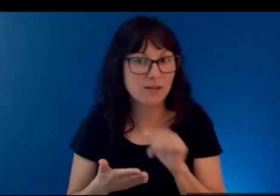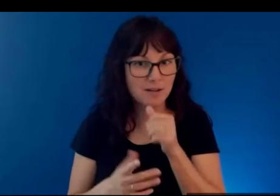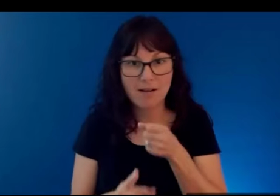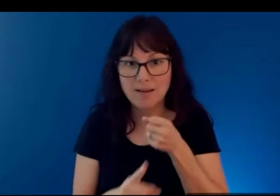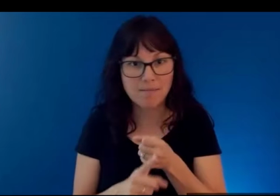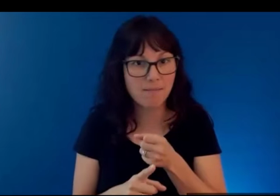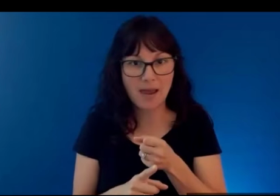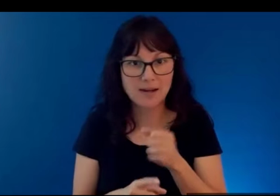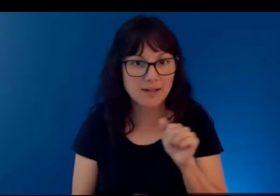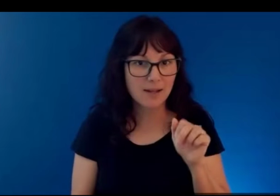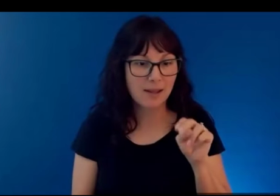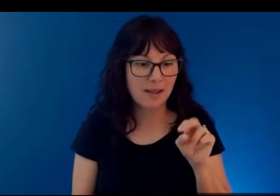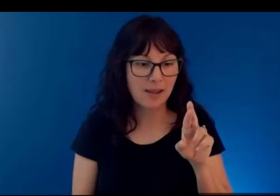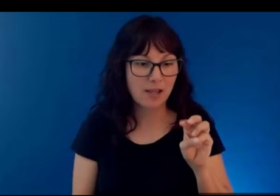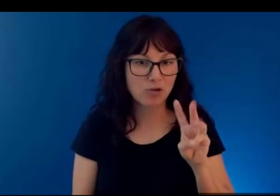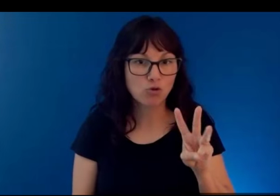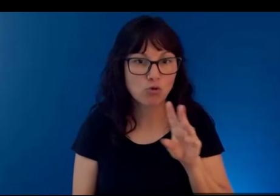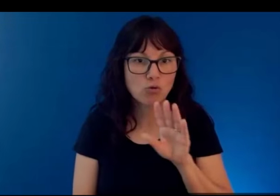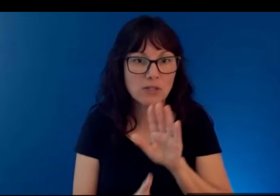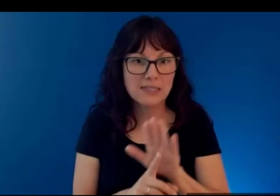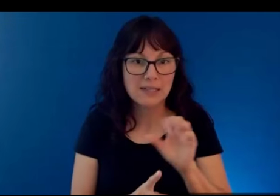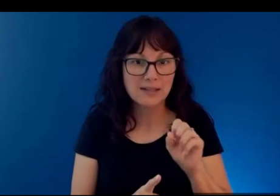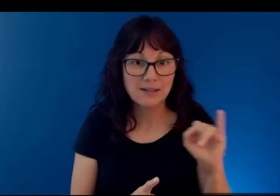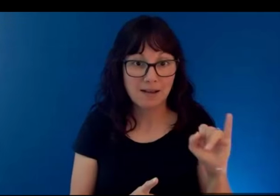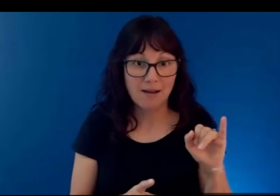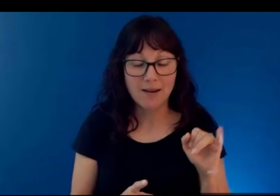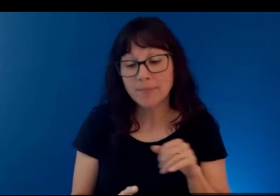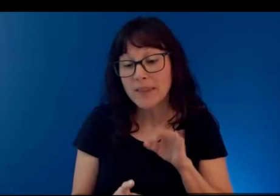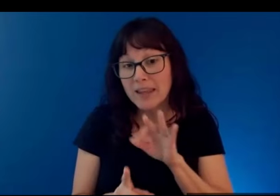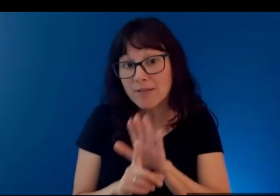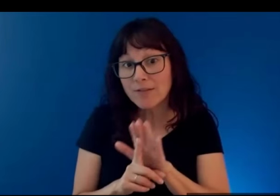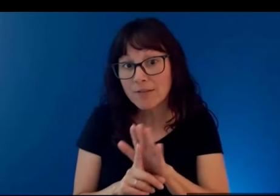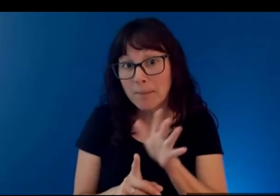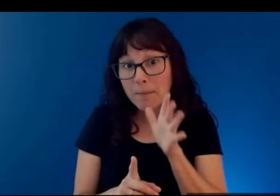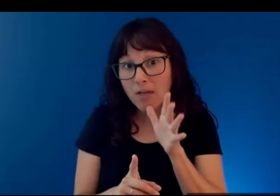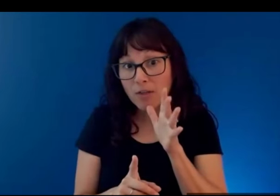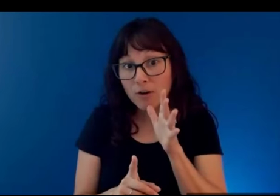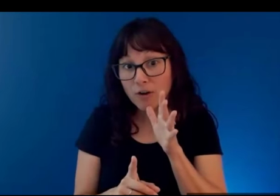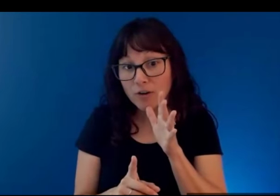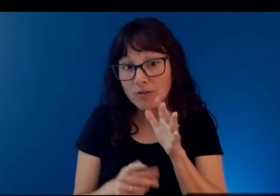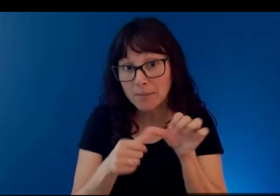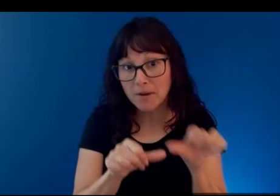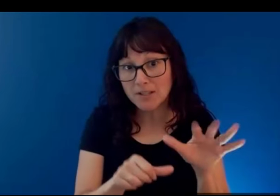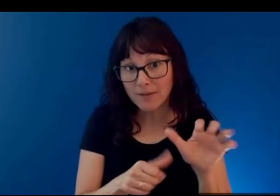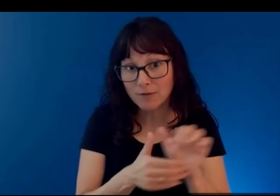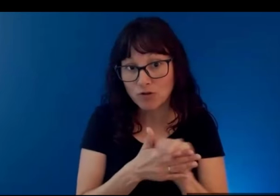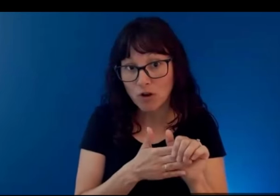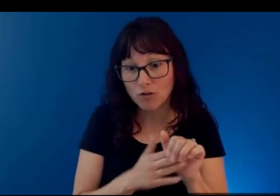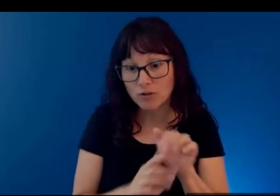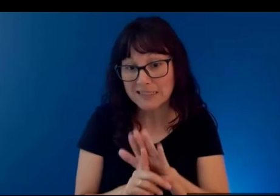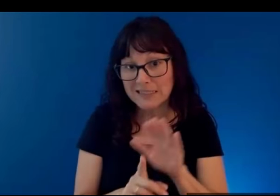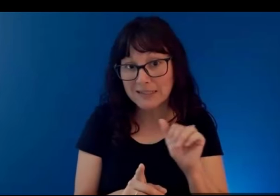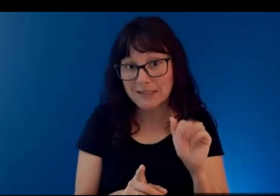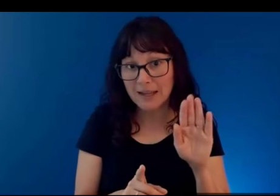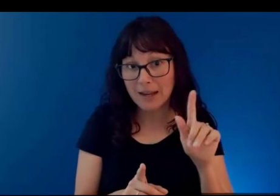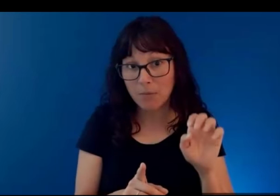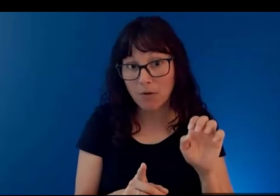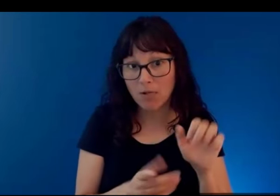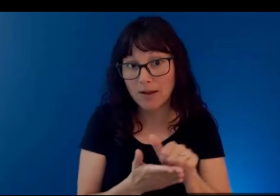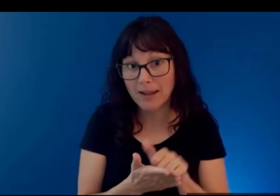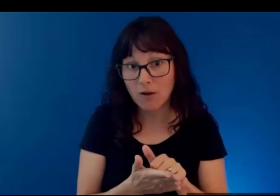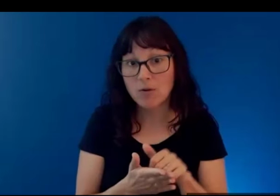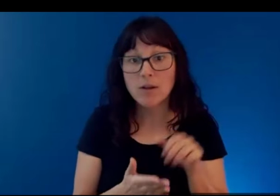impact his SSI. So if Andrew's mother deposited $500 into his ABLE account, the